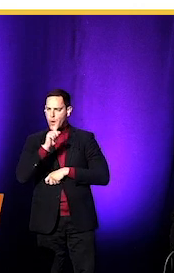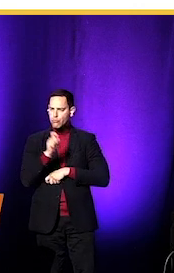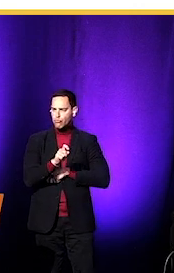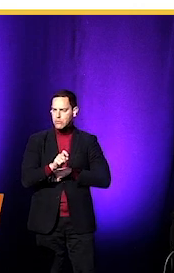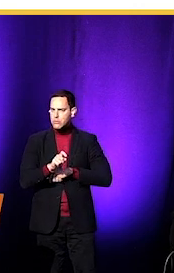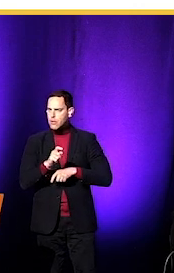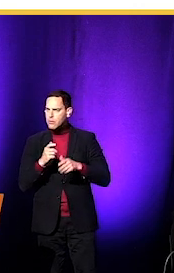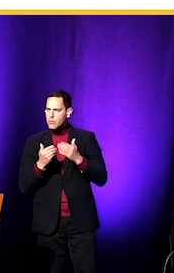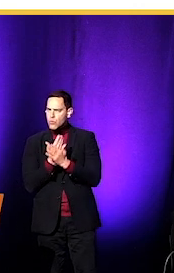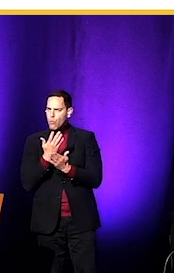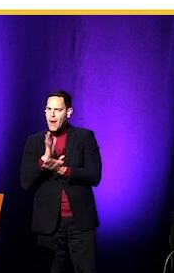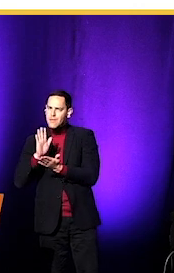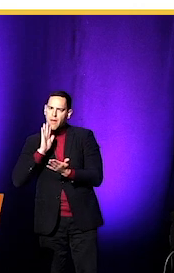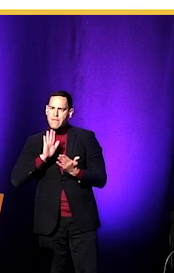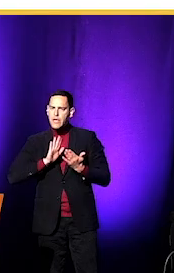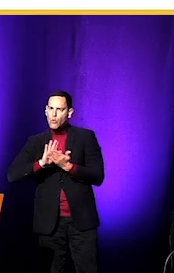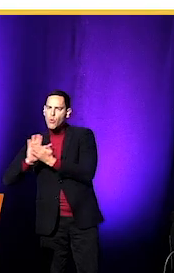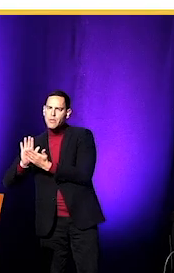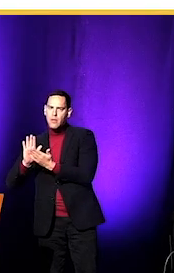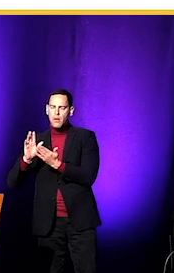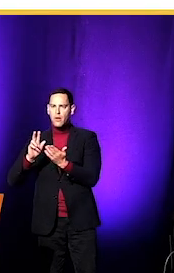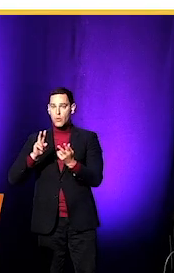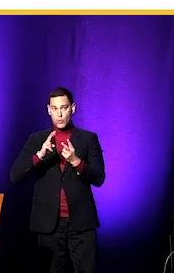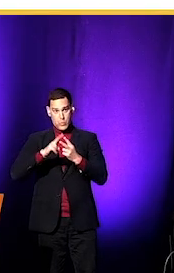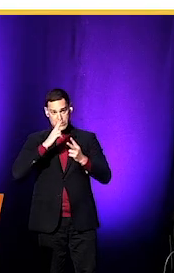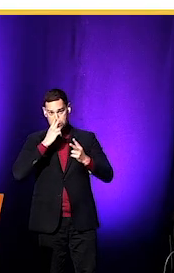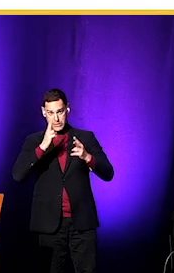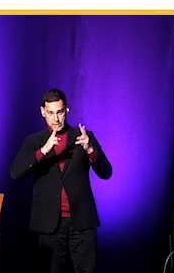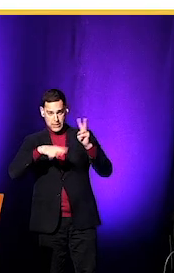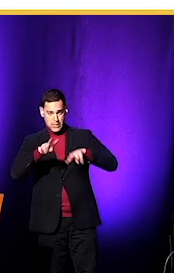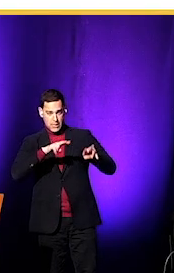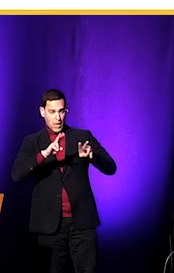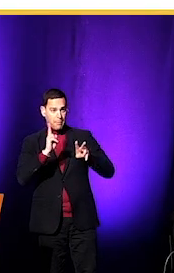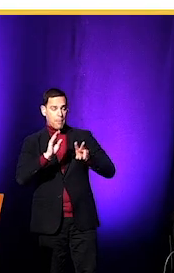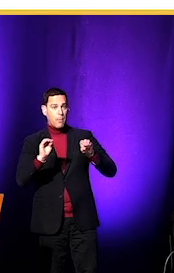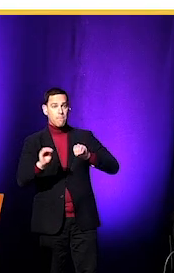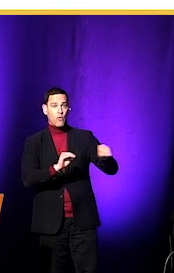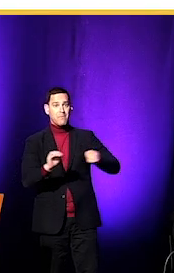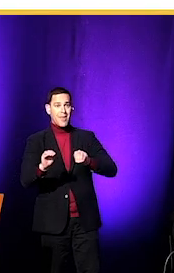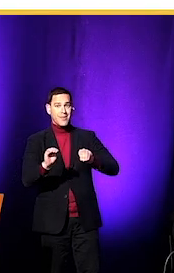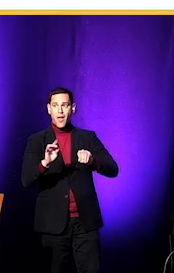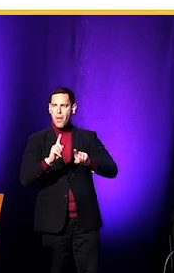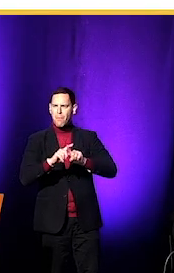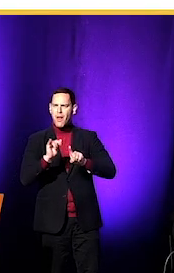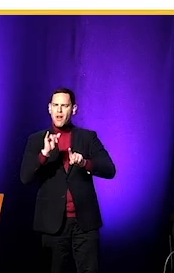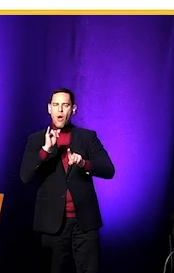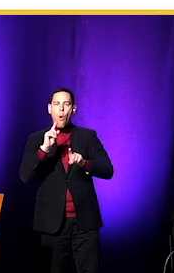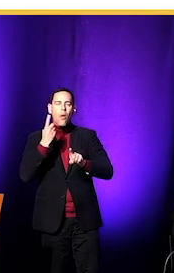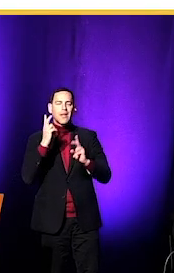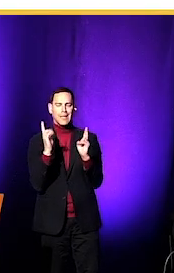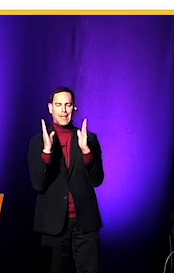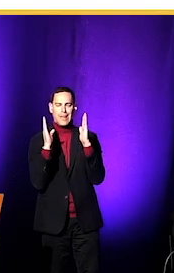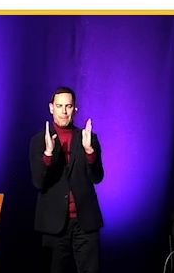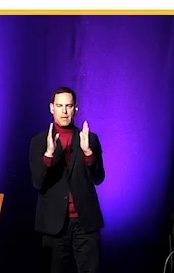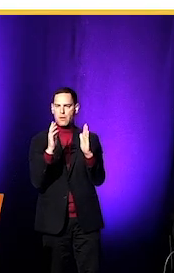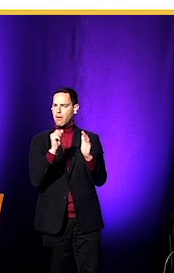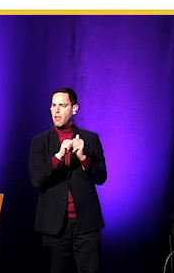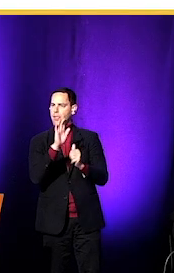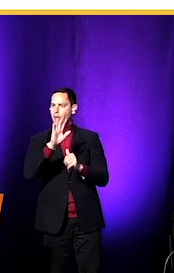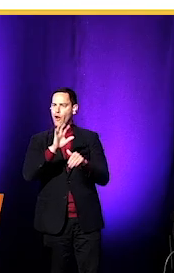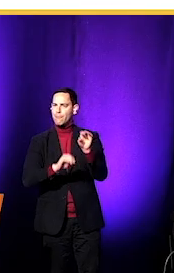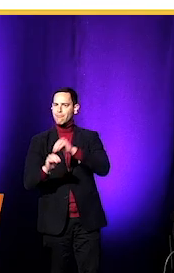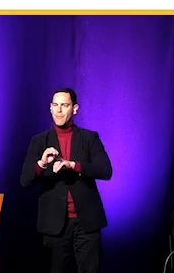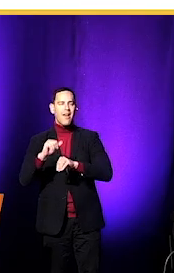people's learning based on observations that do not account for the fuller range of people's practices and their participation in